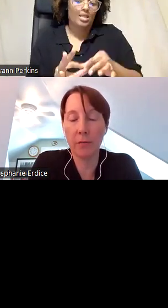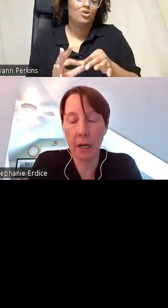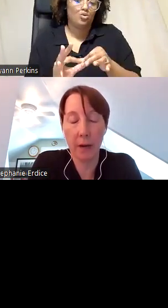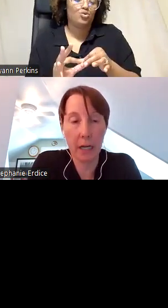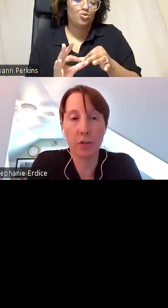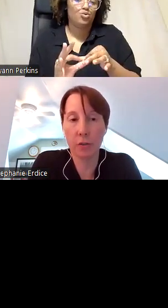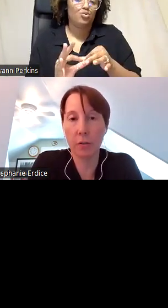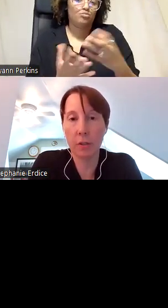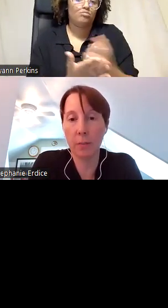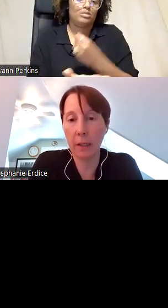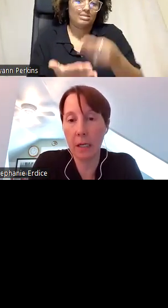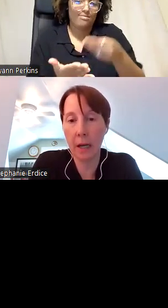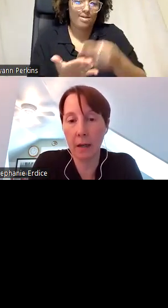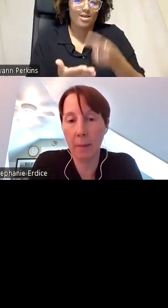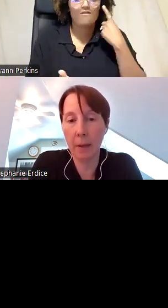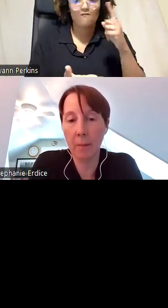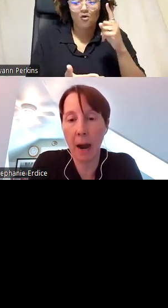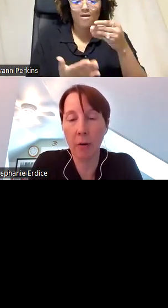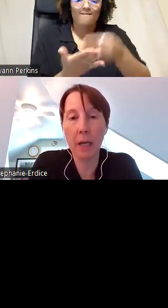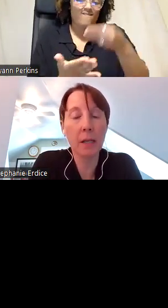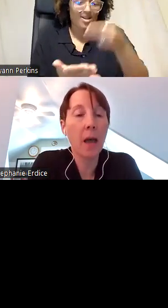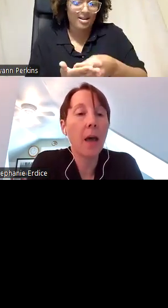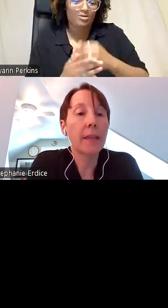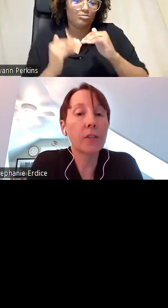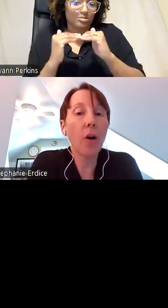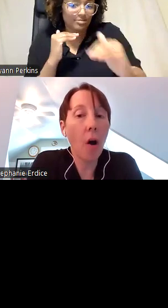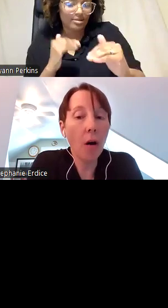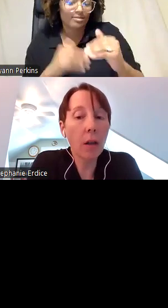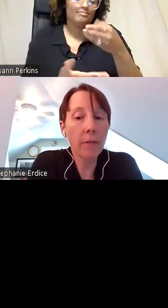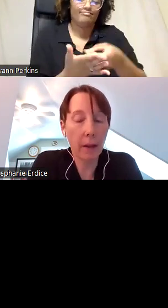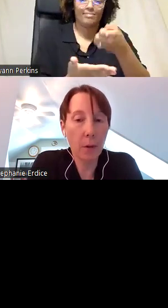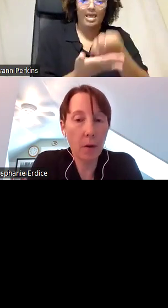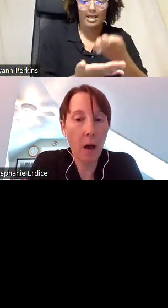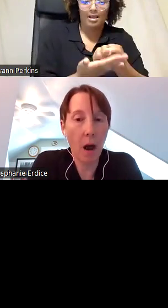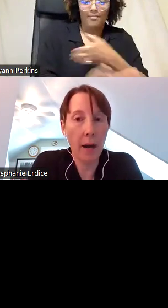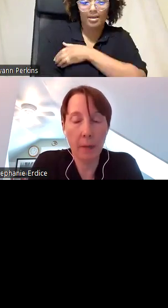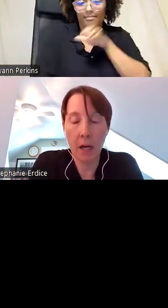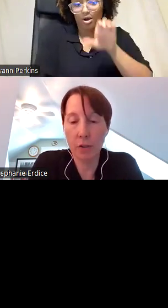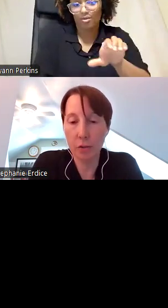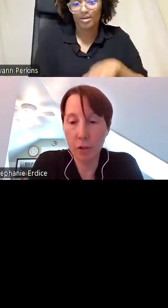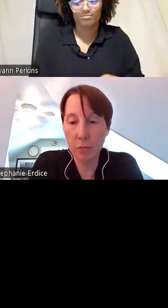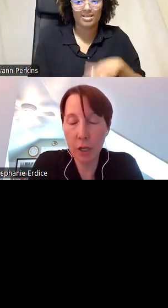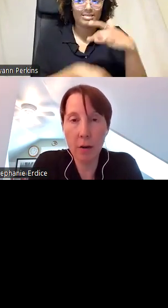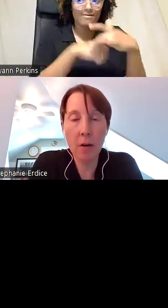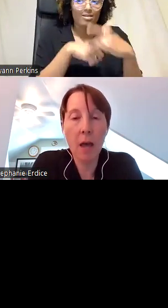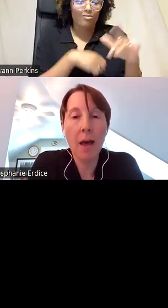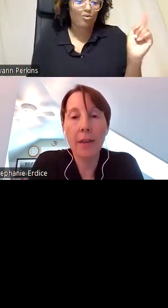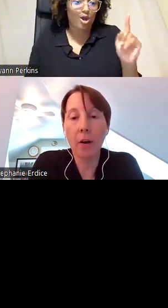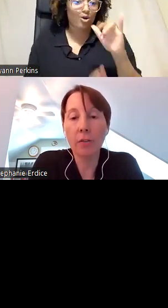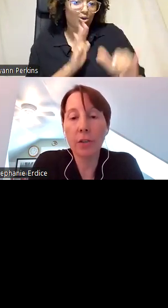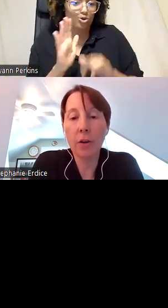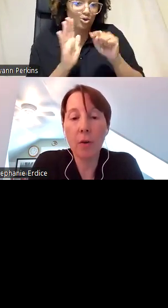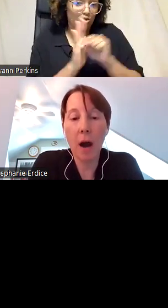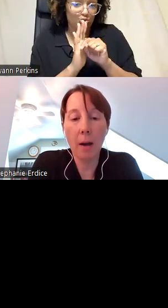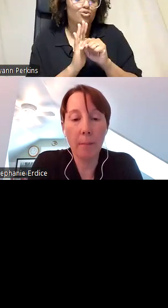some financial stability and economic empowerment. These are all available on MCASA's YouTube channel.